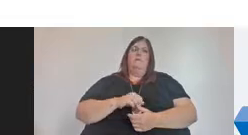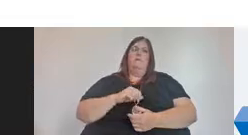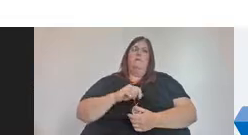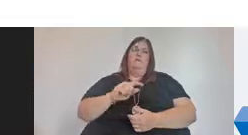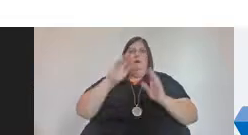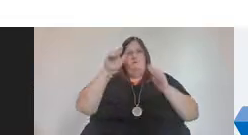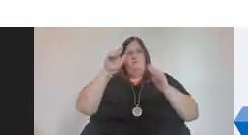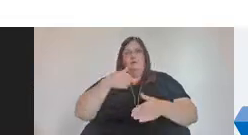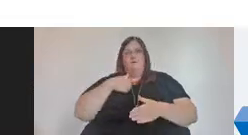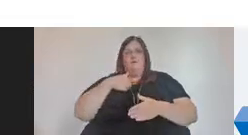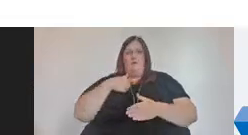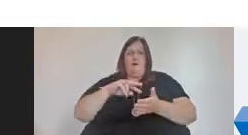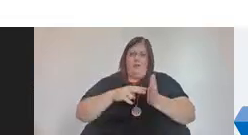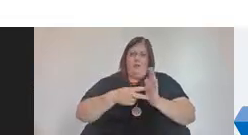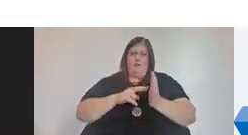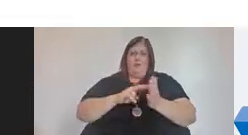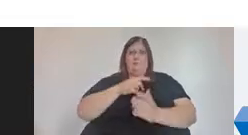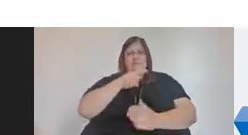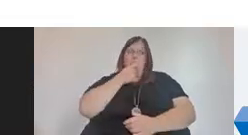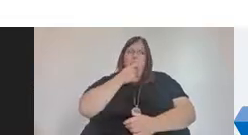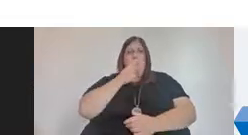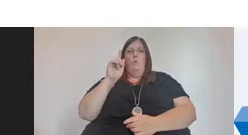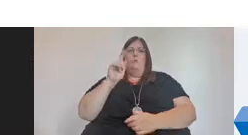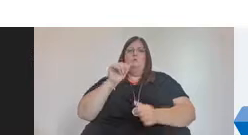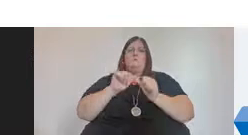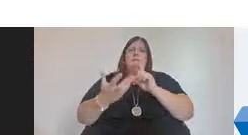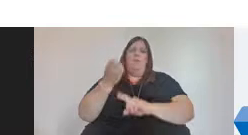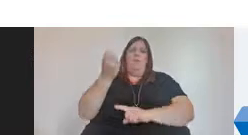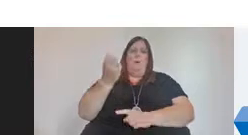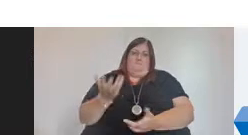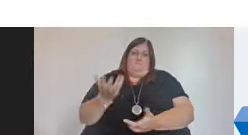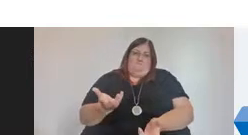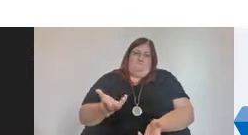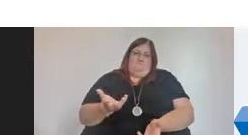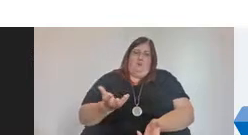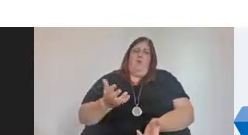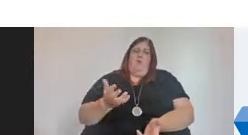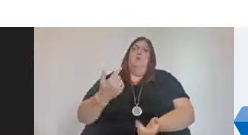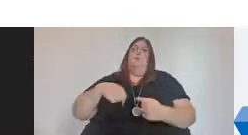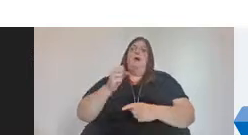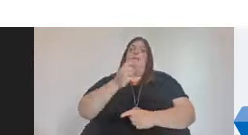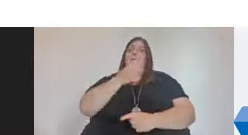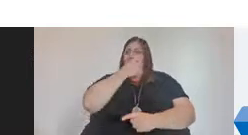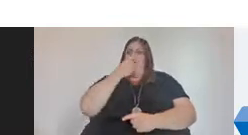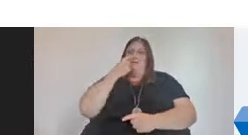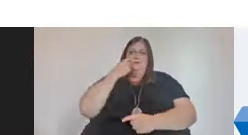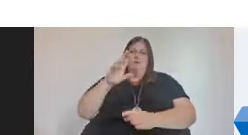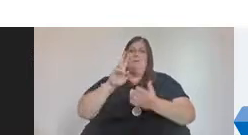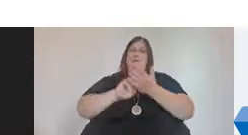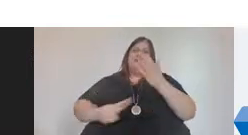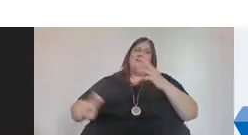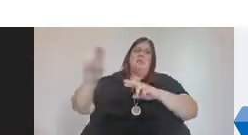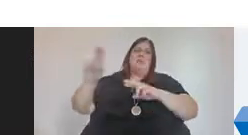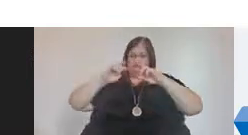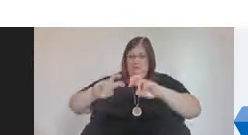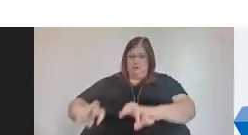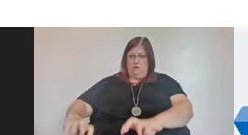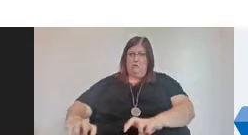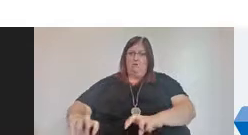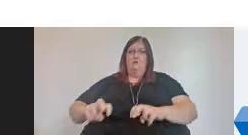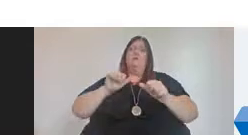is to say what is the best clinical outcome, because there's evidence of this from international research. The best